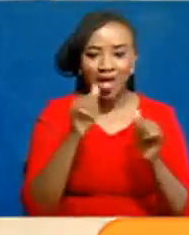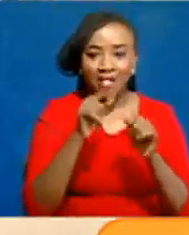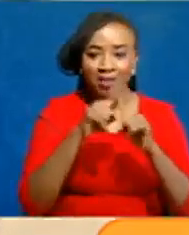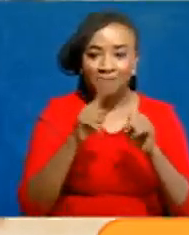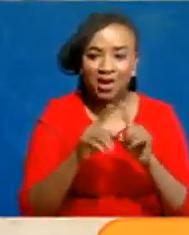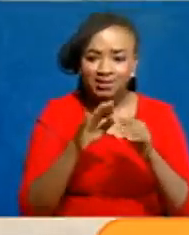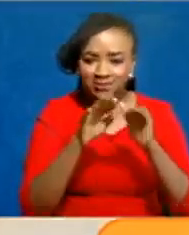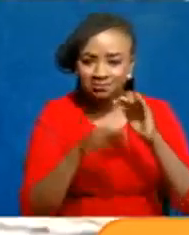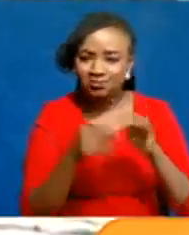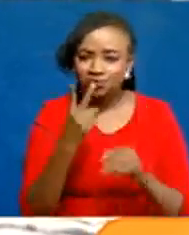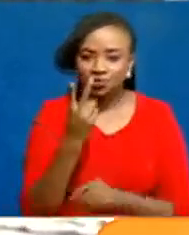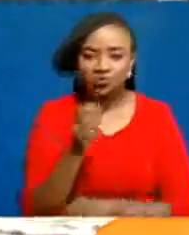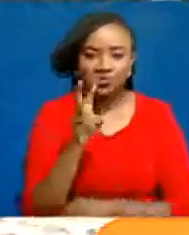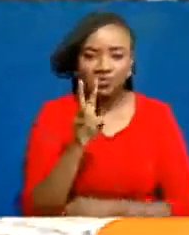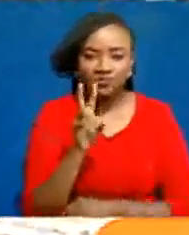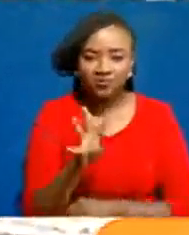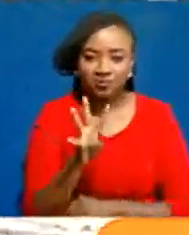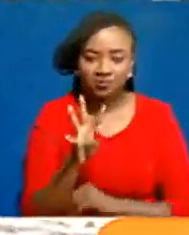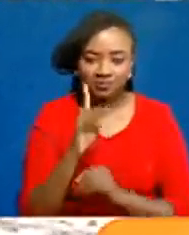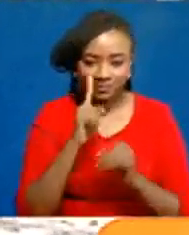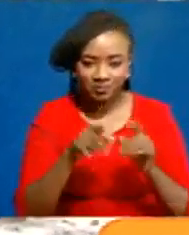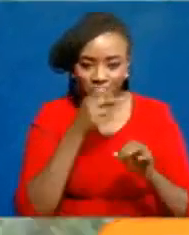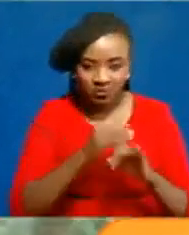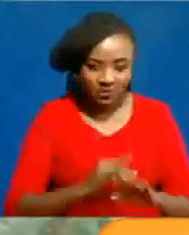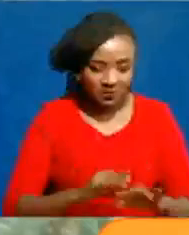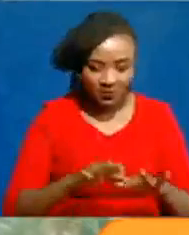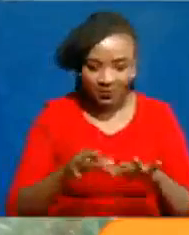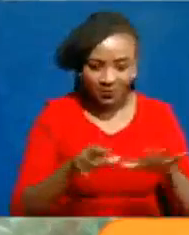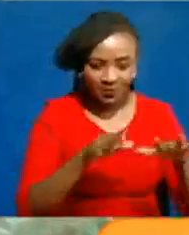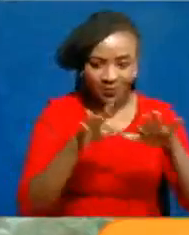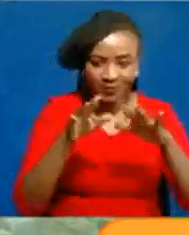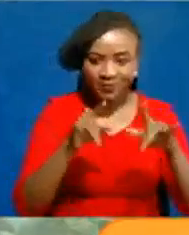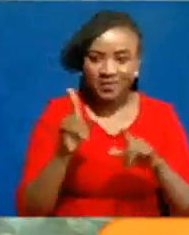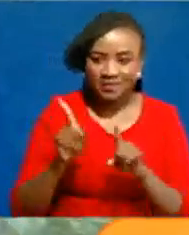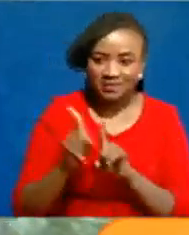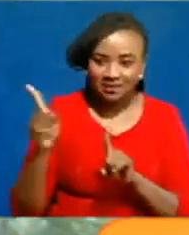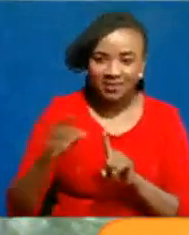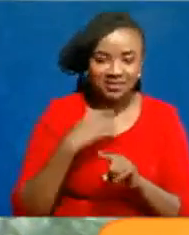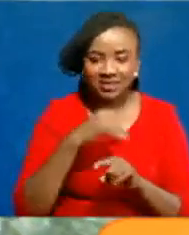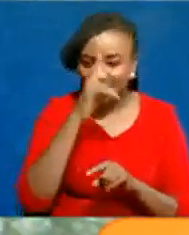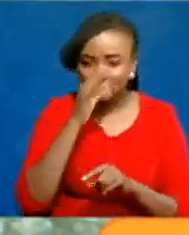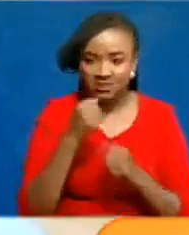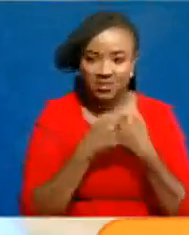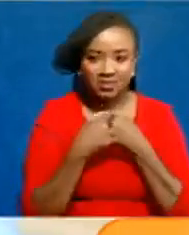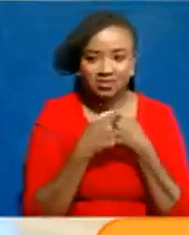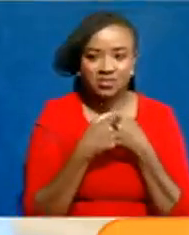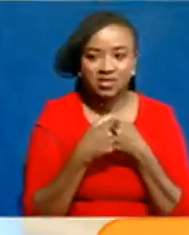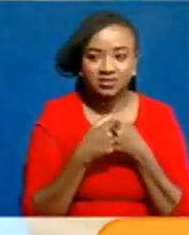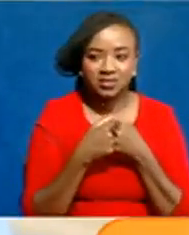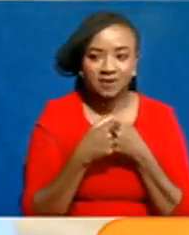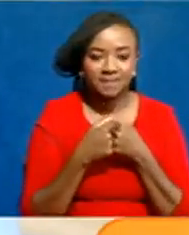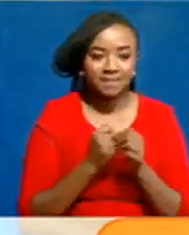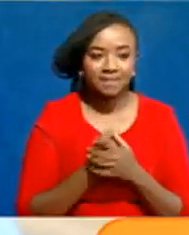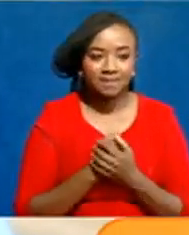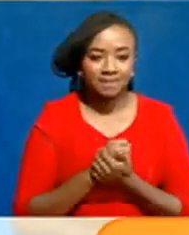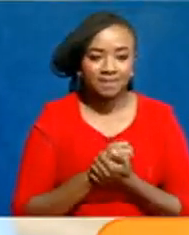well. As sea temperatures continued to rise, the king's coral and other corals faced a major setback. We had a terrible coral